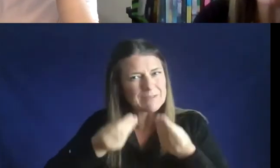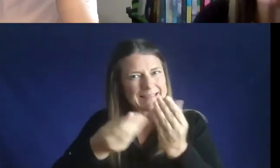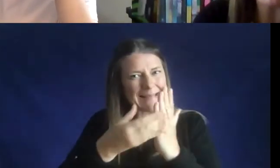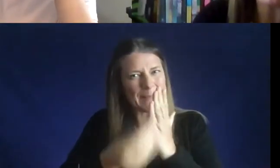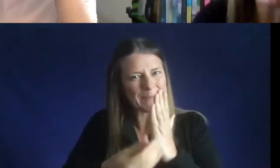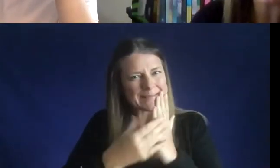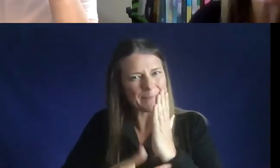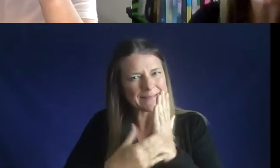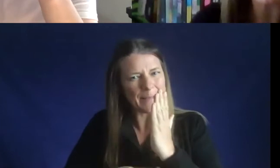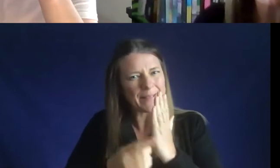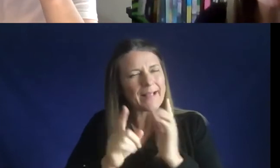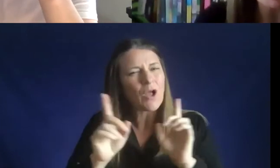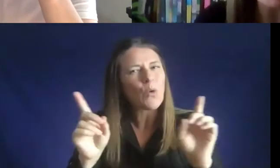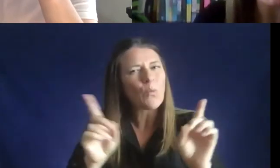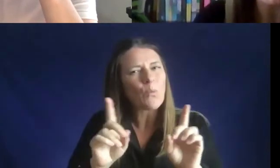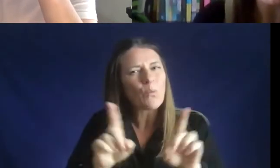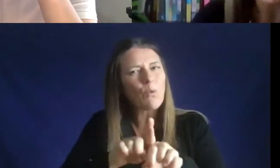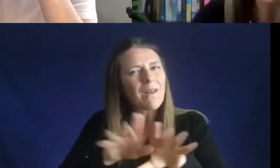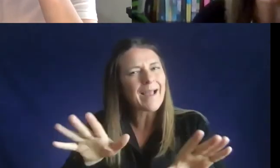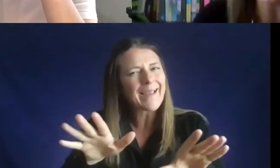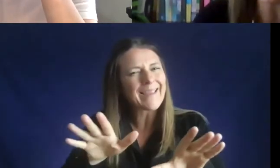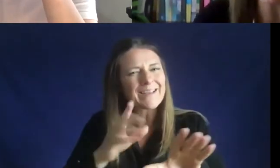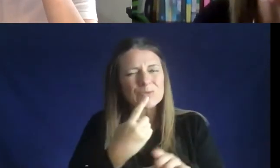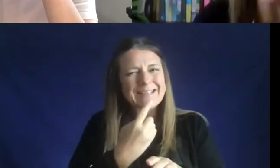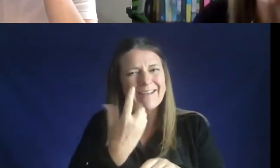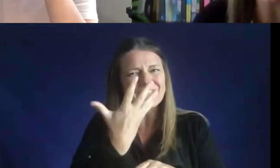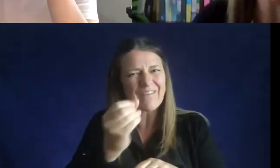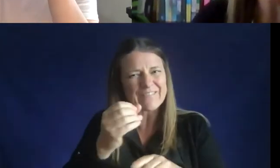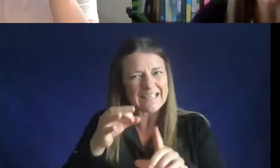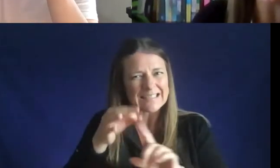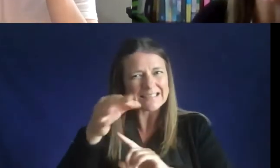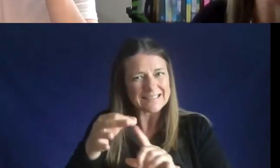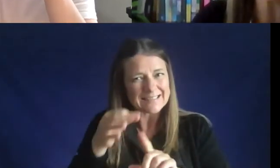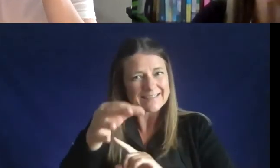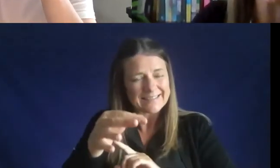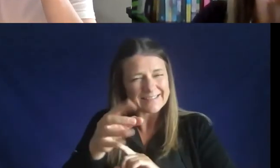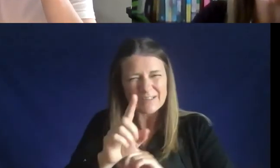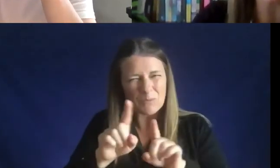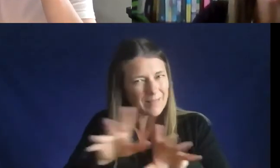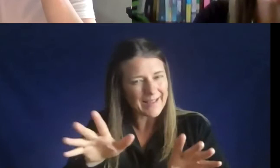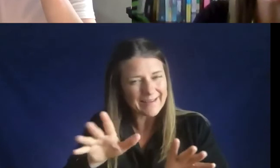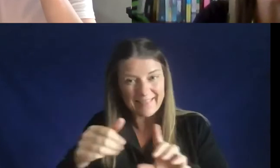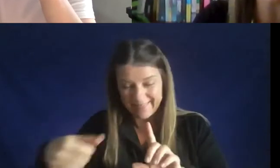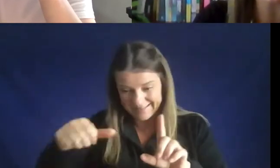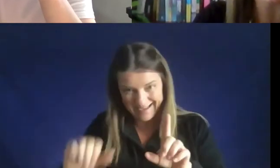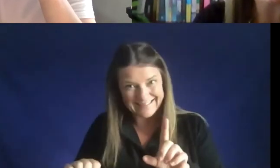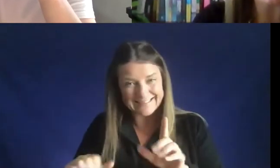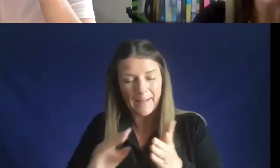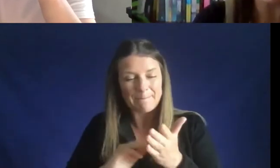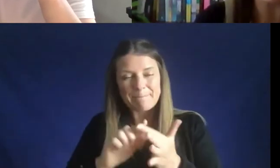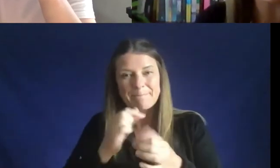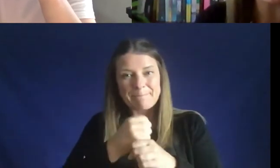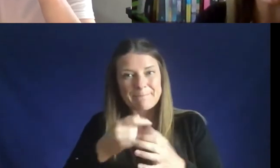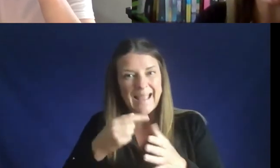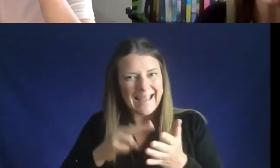creative stimuli and exercises you've come up with? And then the next question from Megan asks, what was the process like in researching and creating